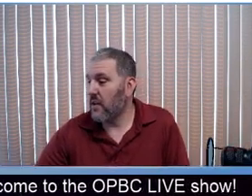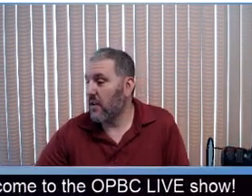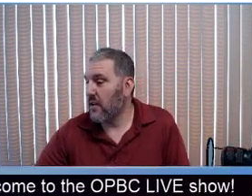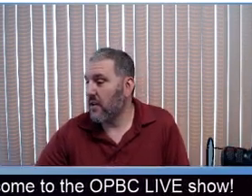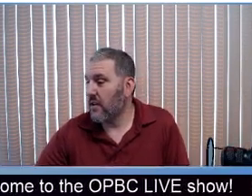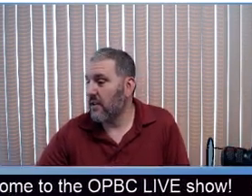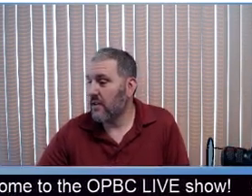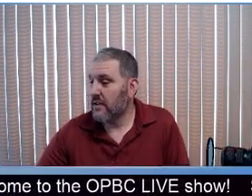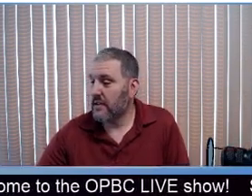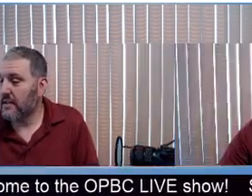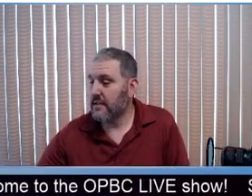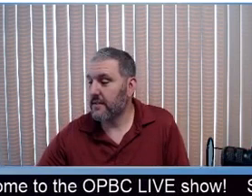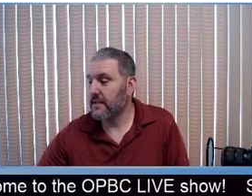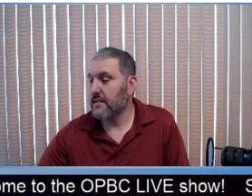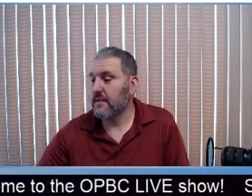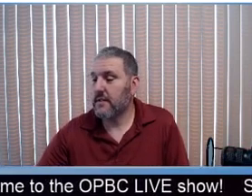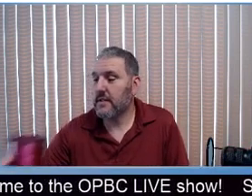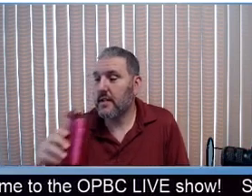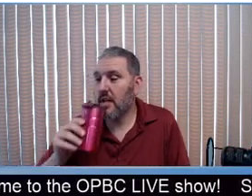video.